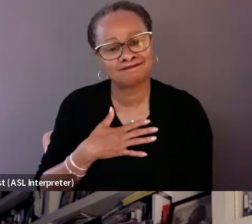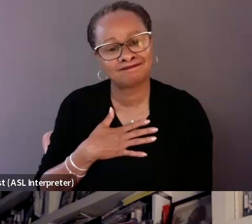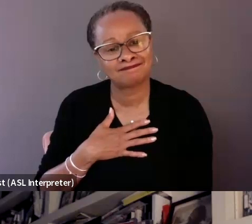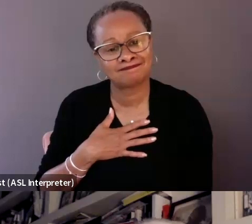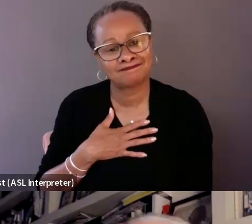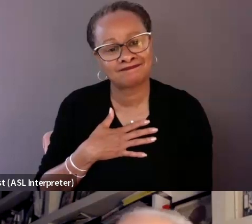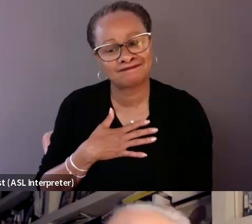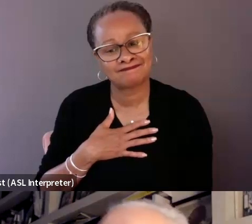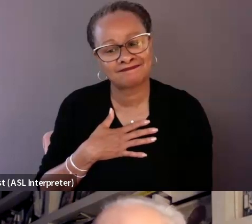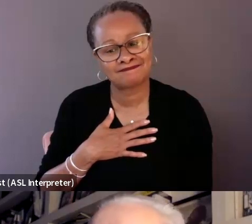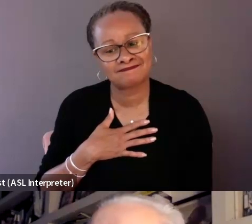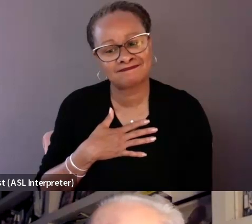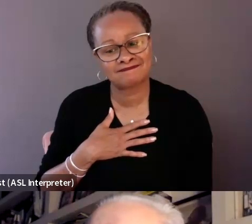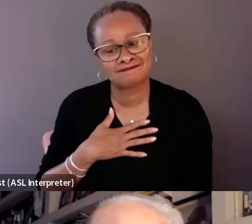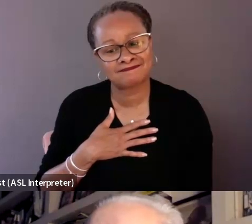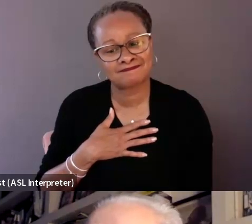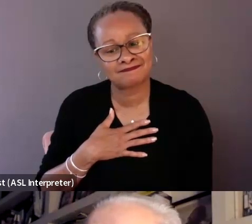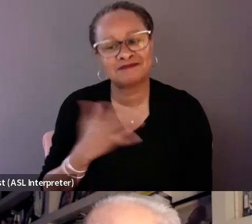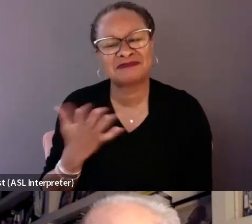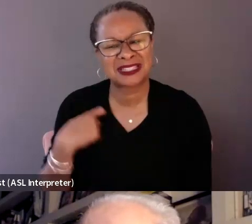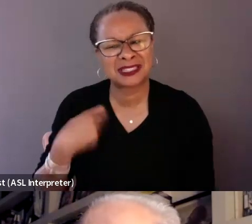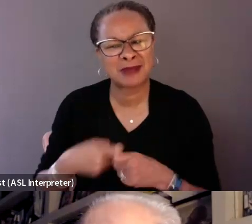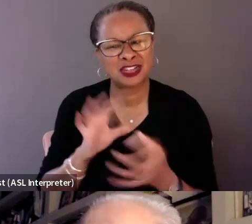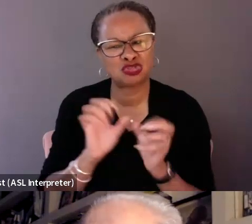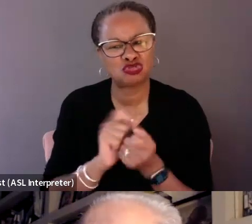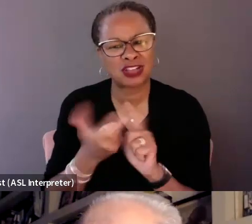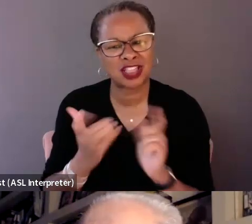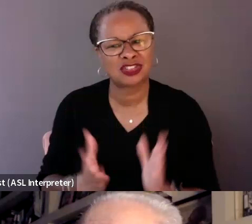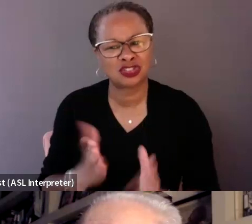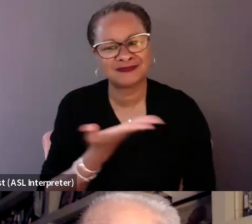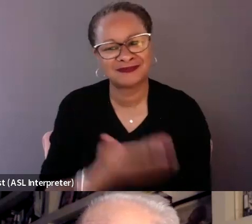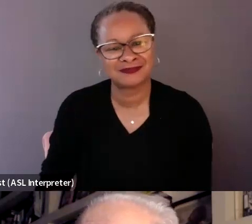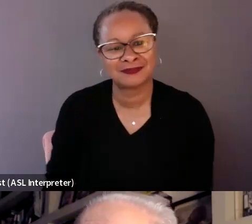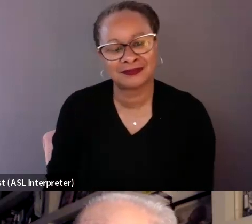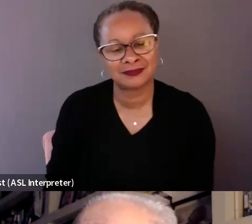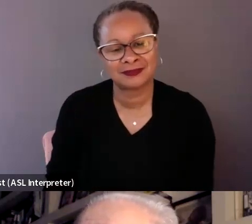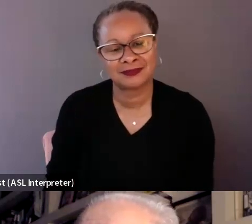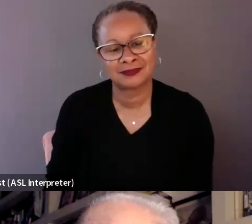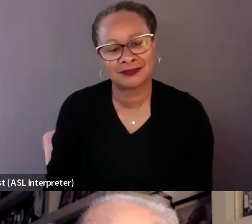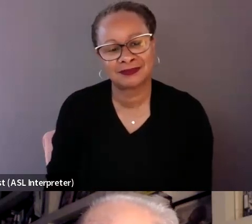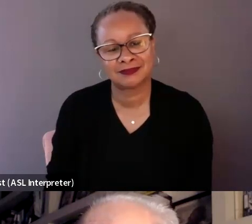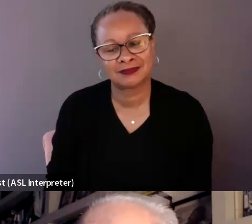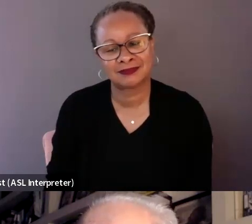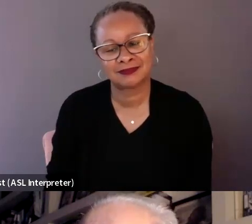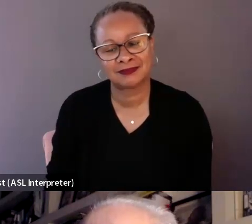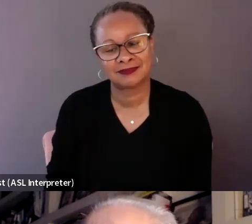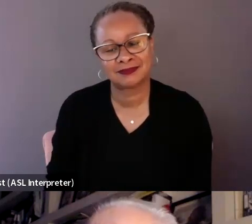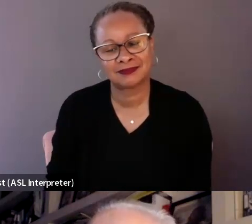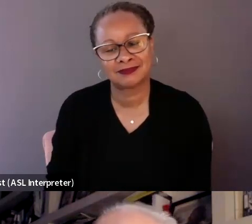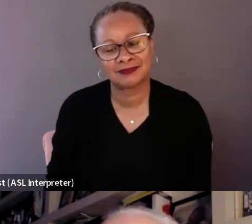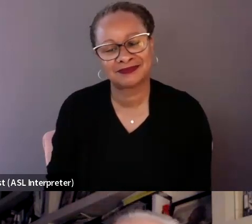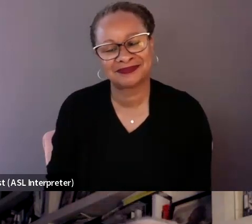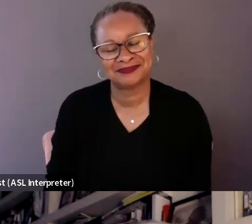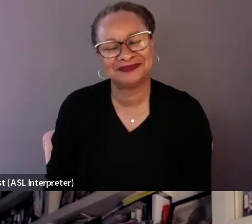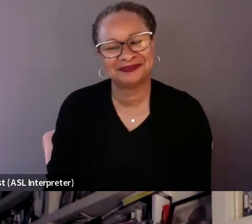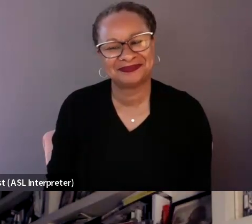I'm sorry, I'm very bad. Cuando dice Malena que cuando oía el piano de Tenorio, sí, el mundo se paraba, ¿no? Si tú tienes, sí, con el